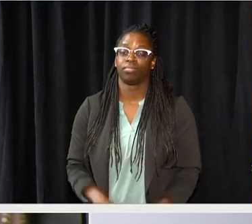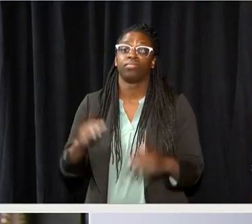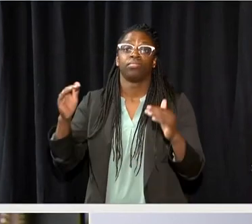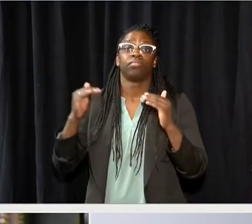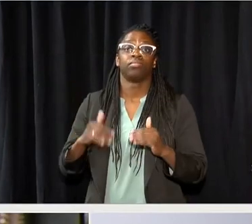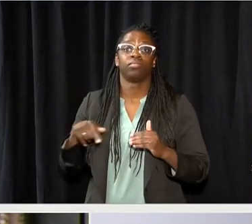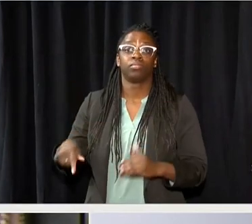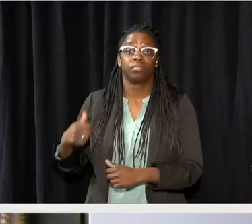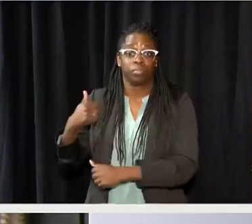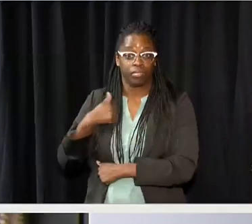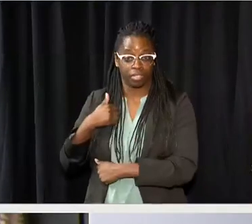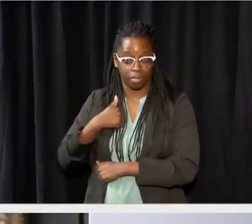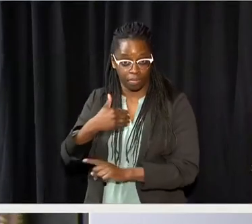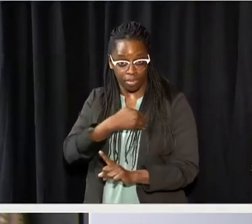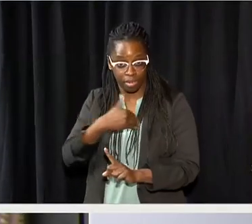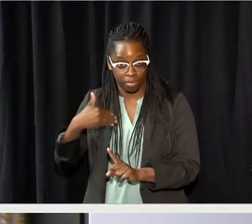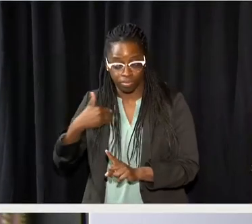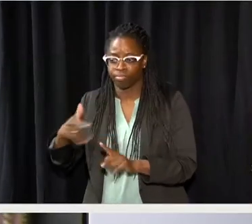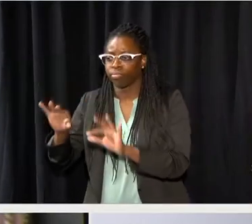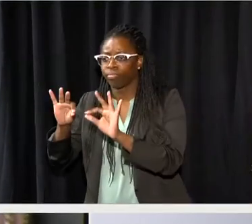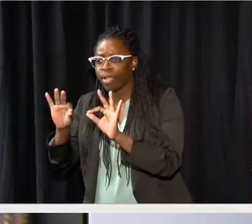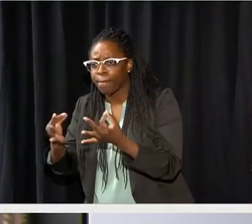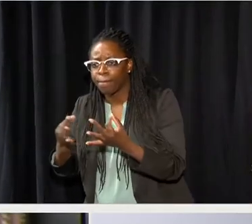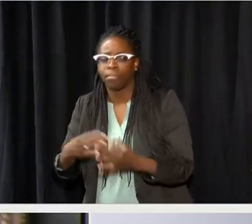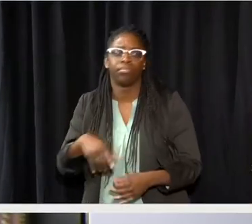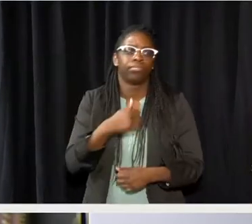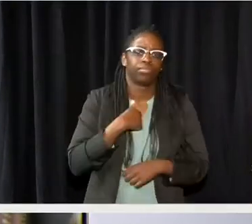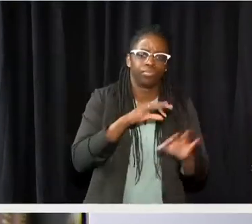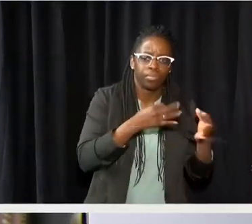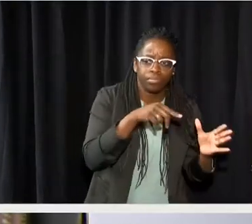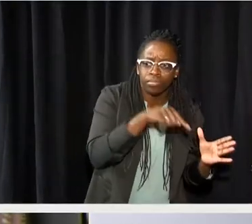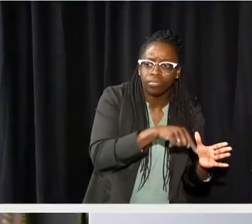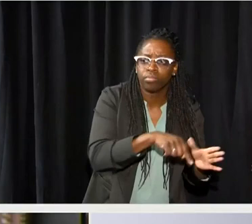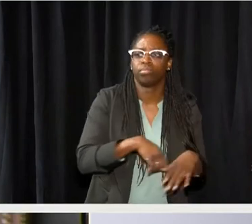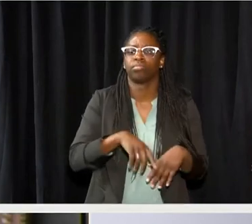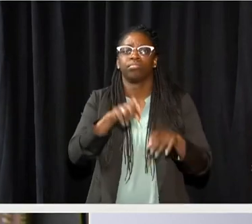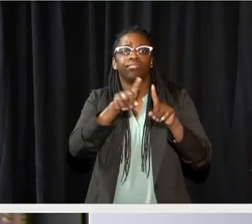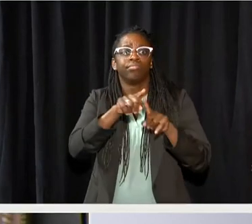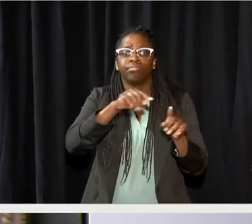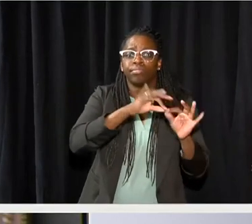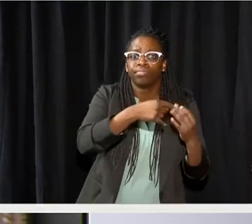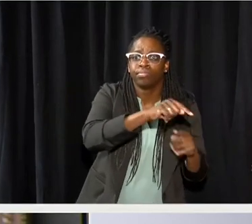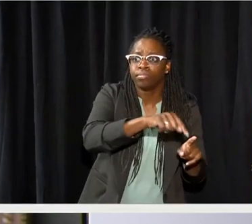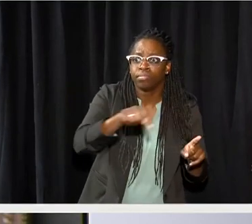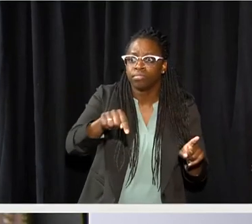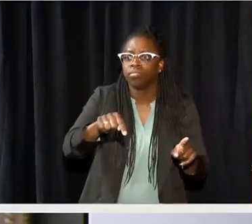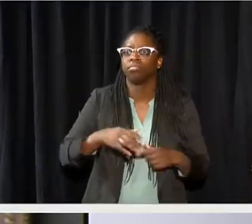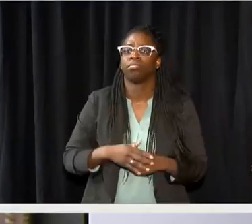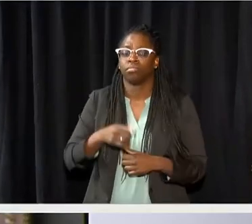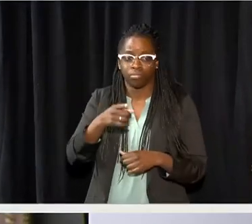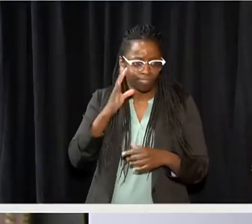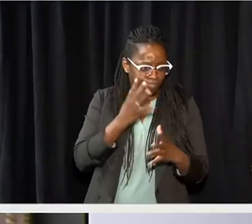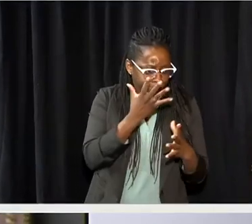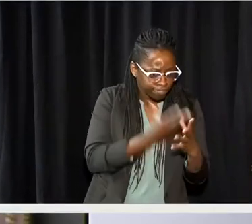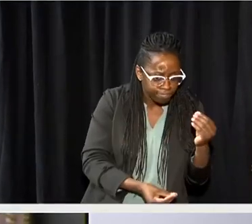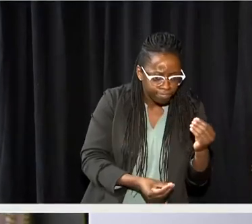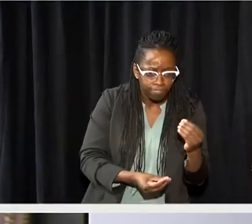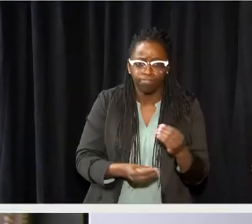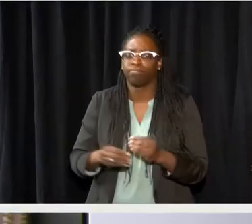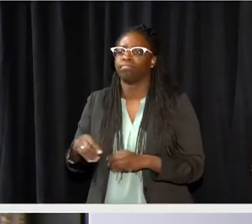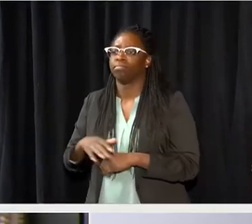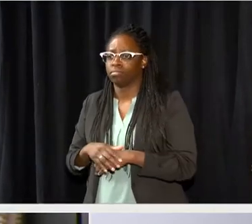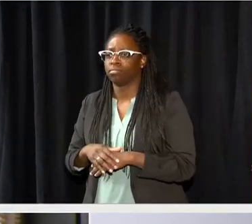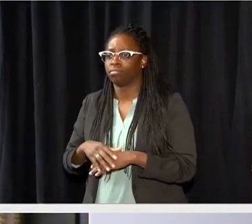To our service members and Gold Star families, know that your sacrifice